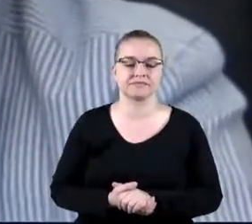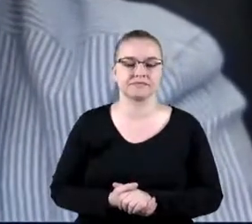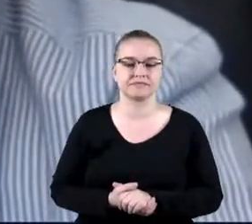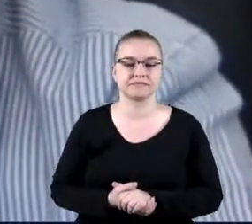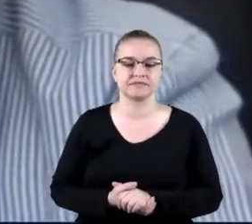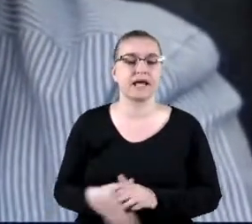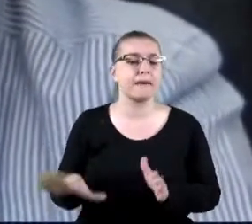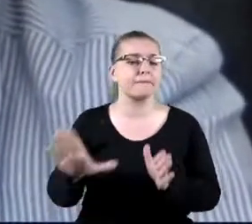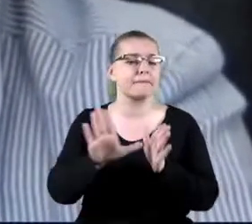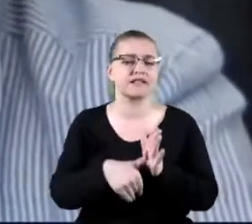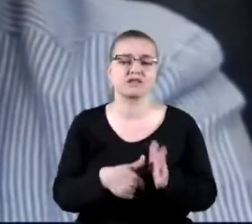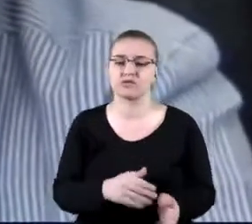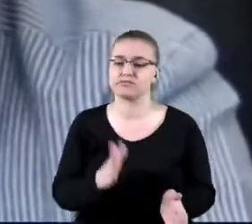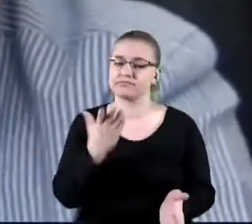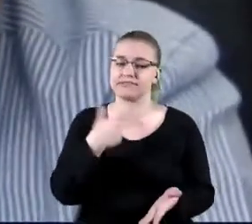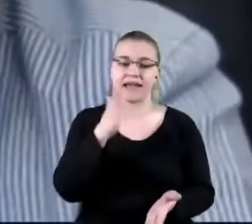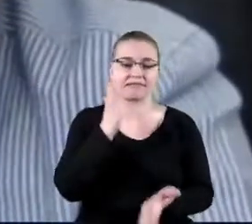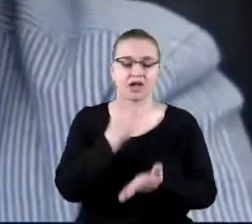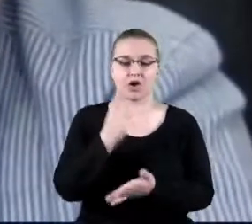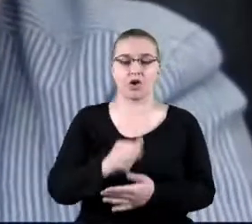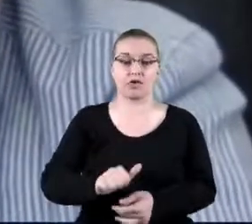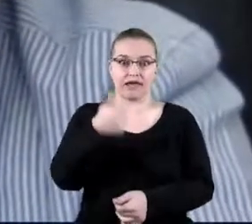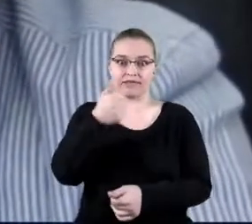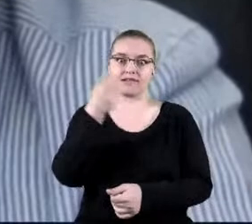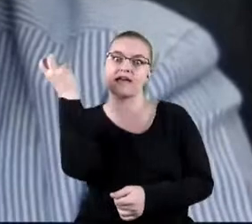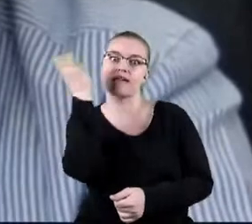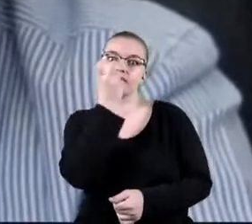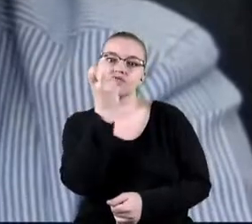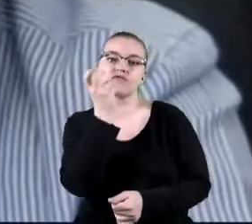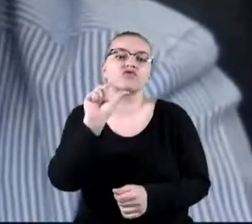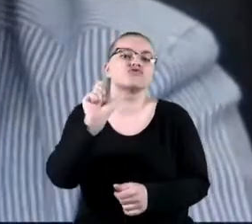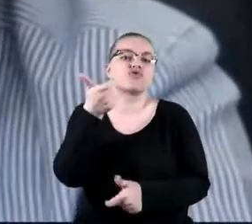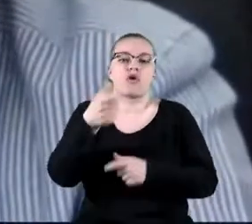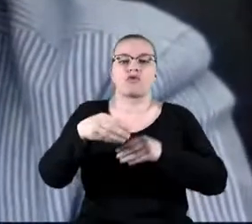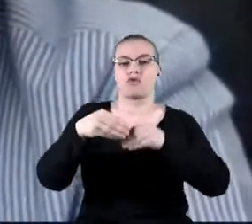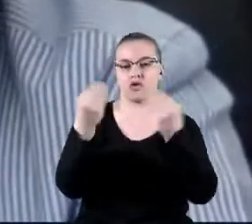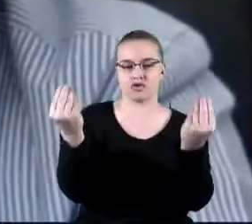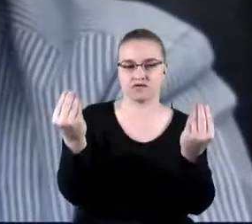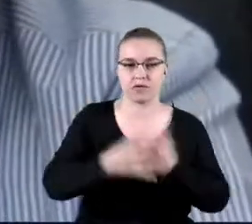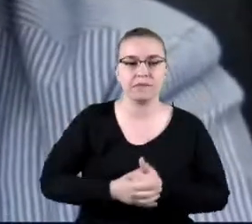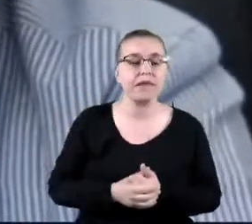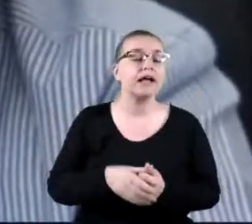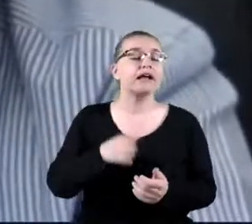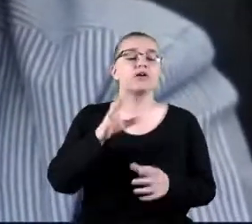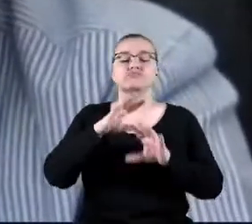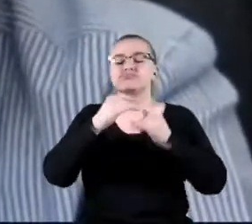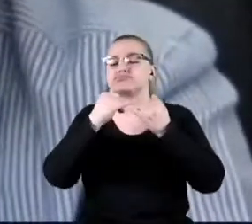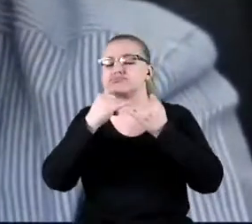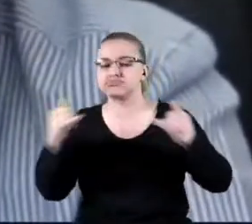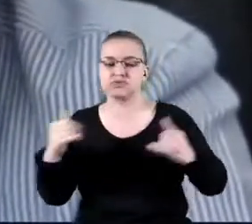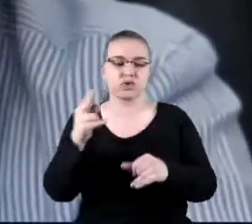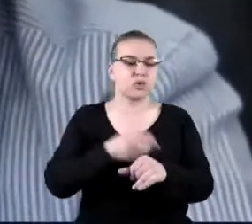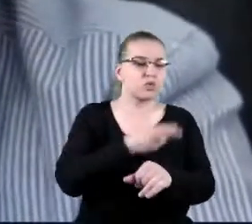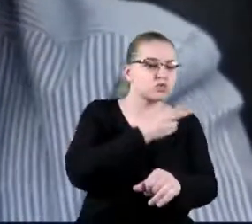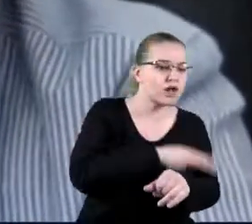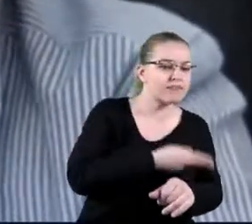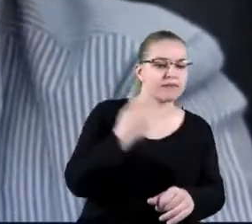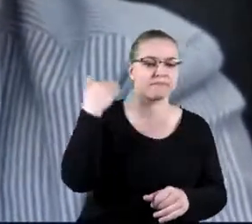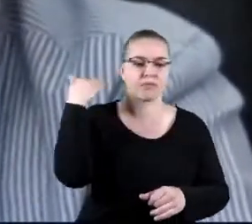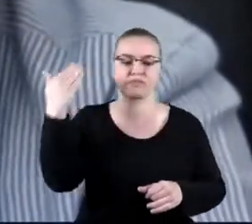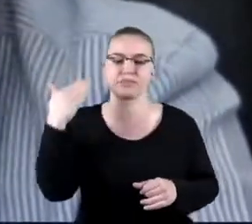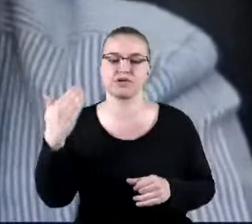to manage the space adequately. The city is not the only stakeholder here. Various structures work